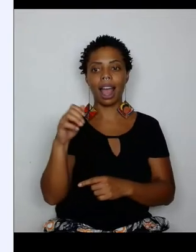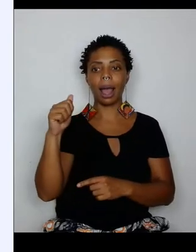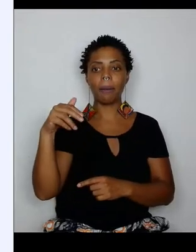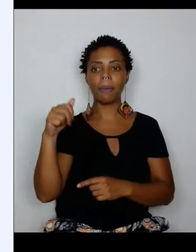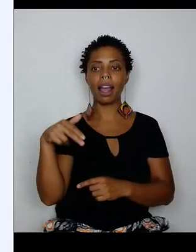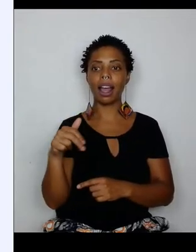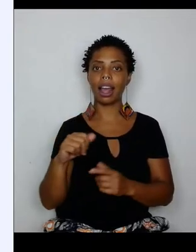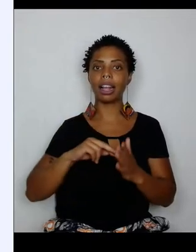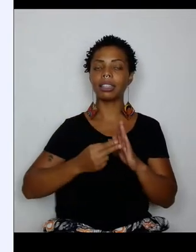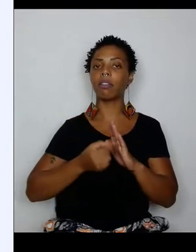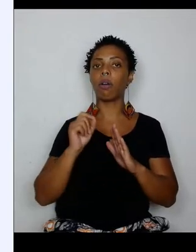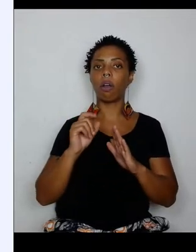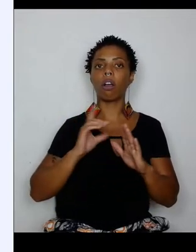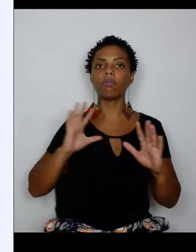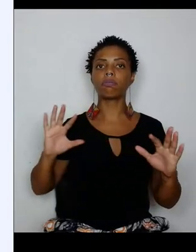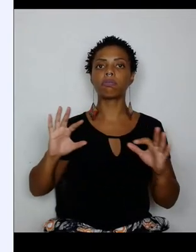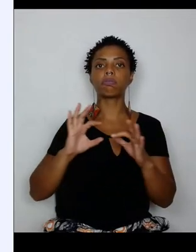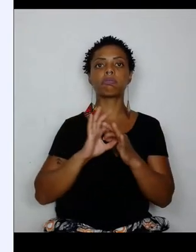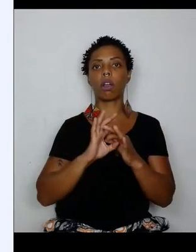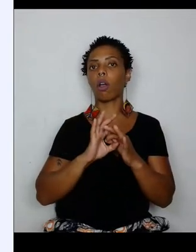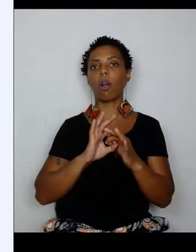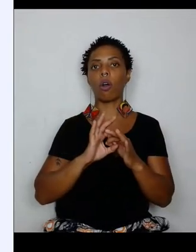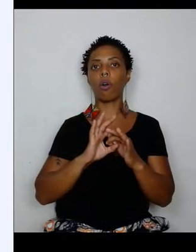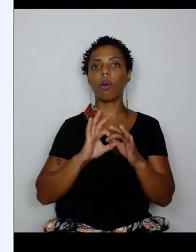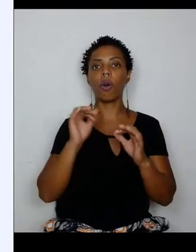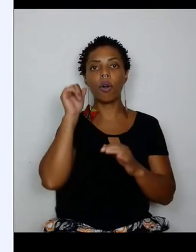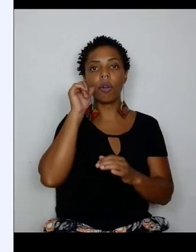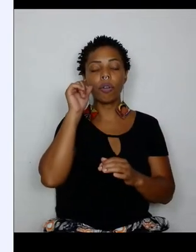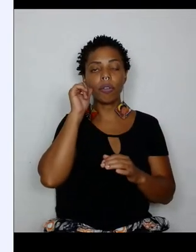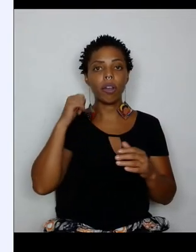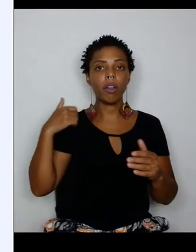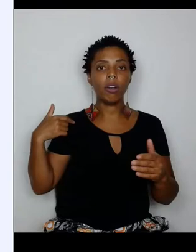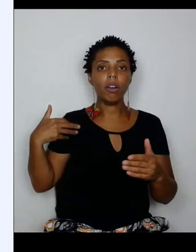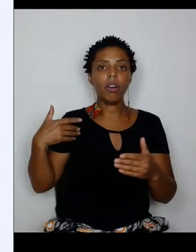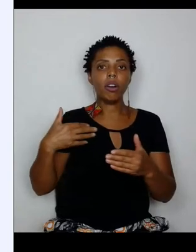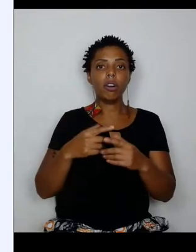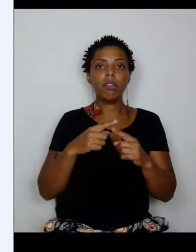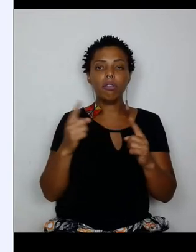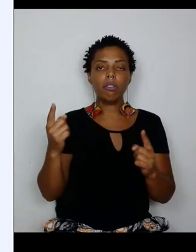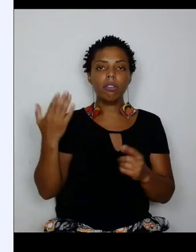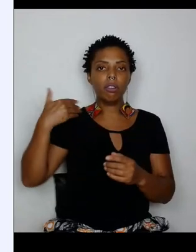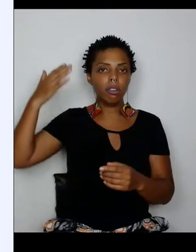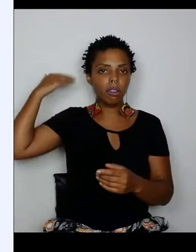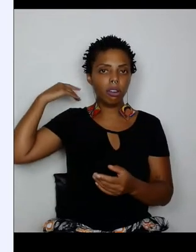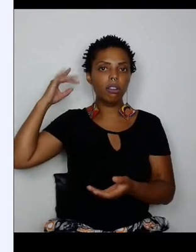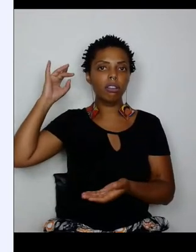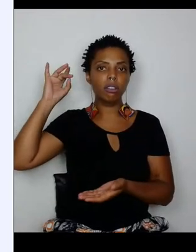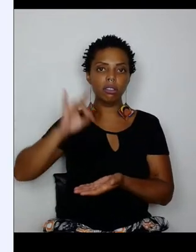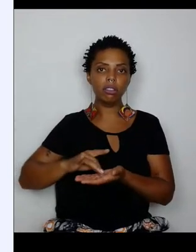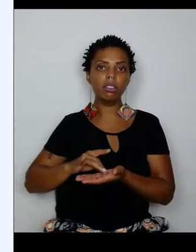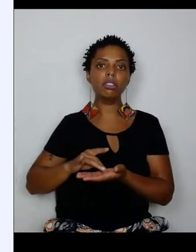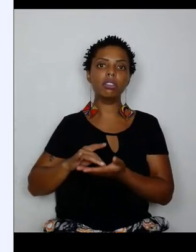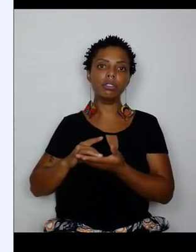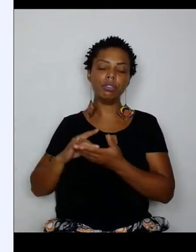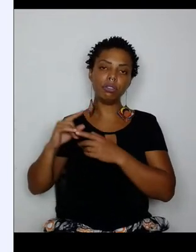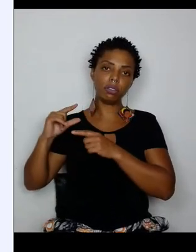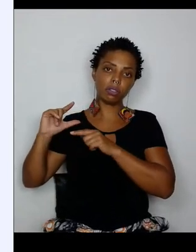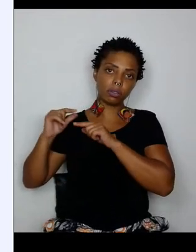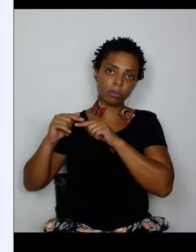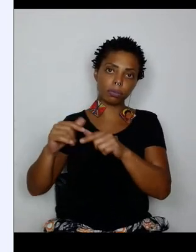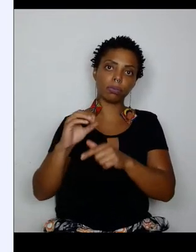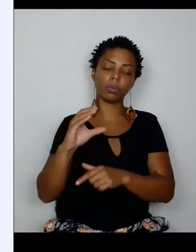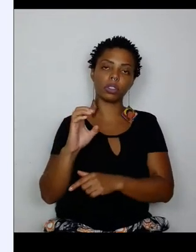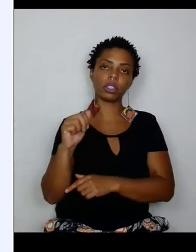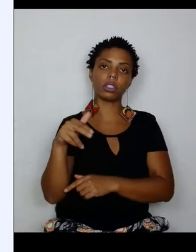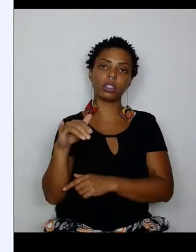line and to an authentic traditional past in oceania where in many areas anthropologists tell us patterns of